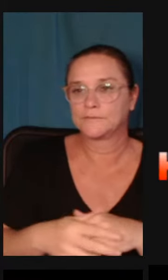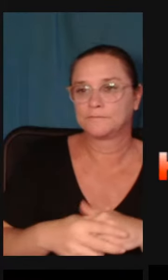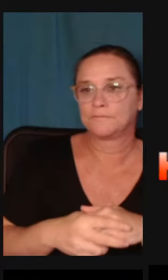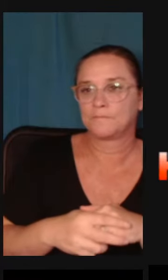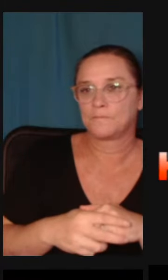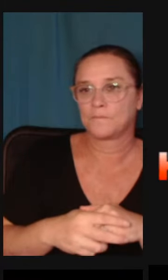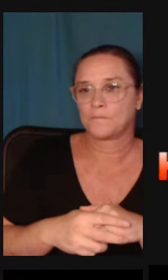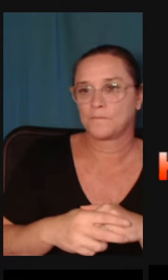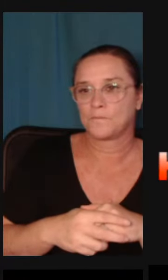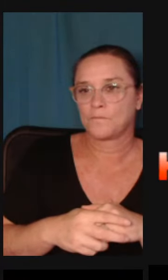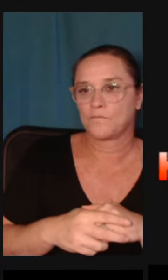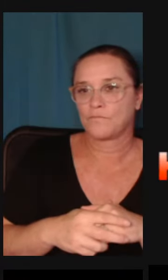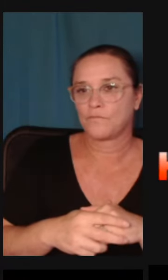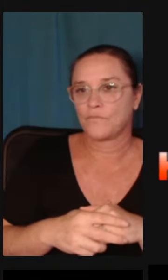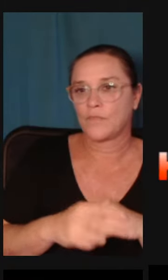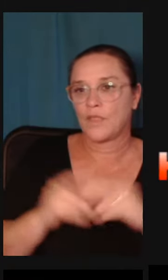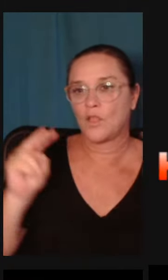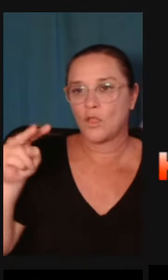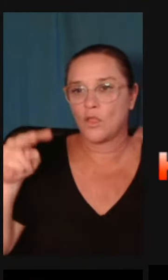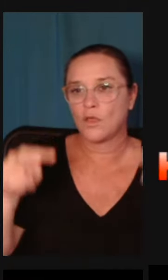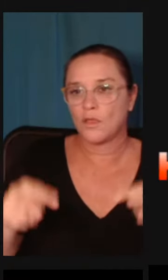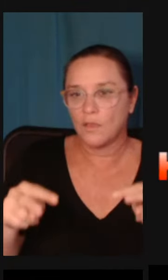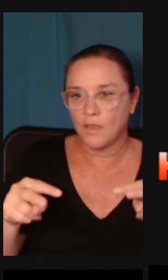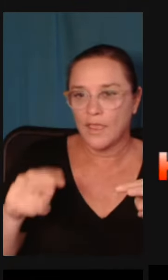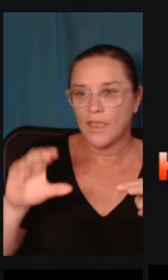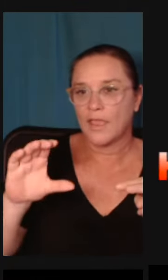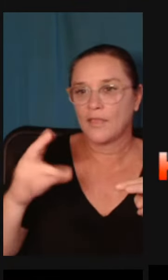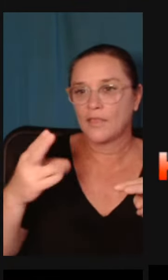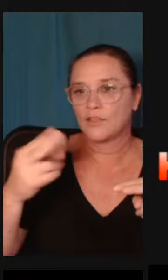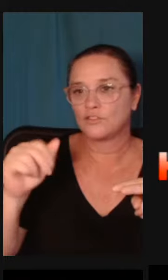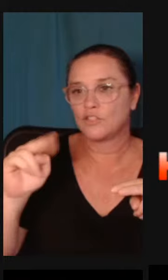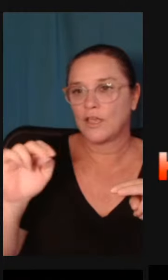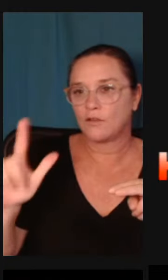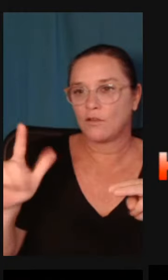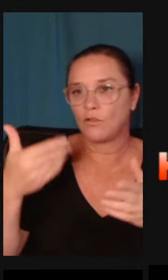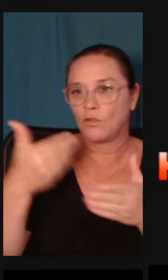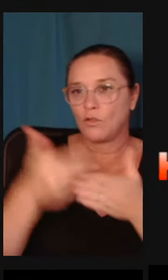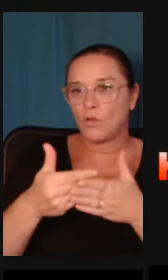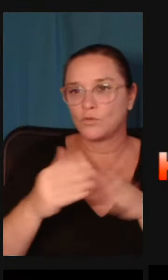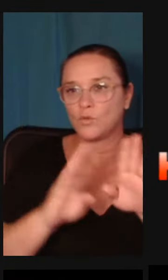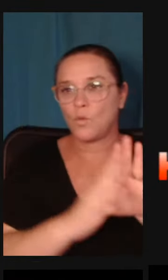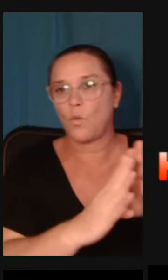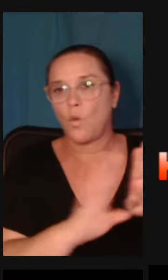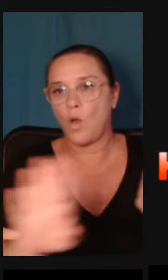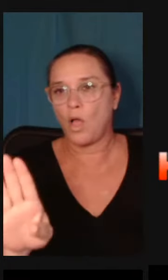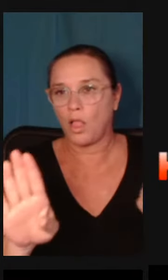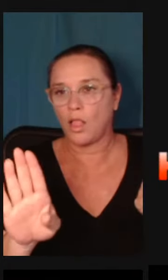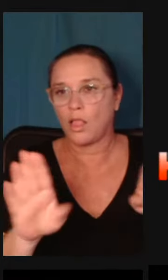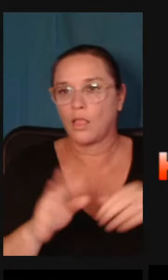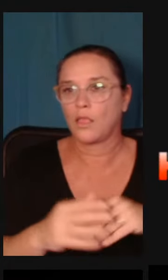We're flying over, looking at the lava channel against the wall of the crater there.